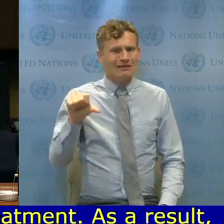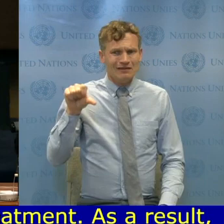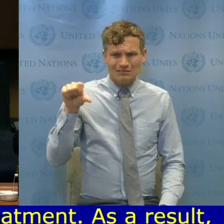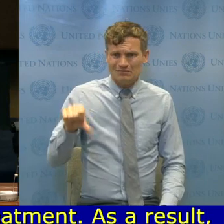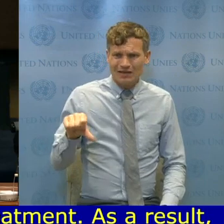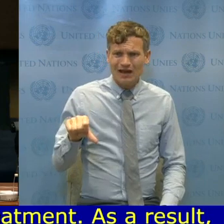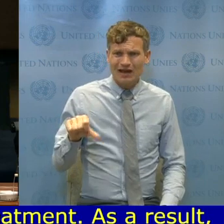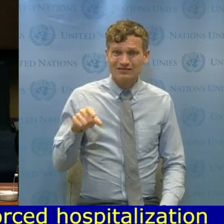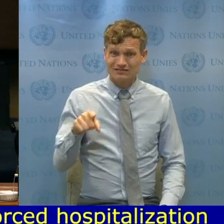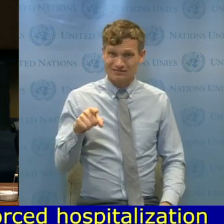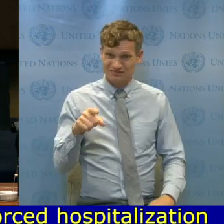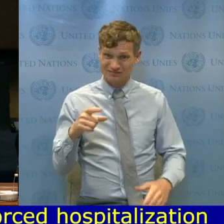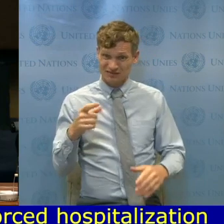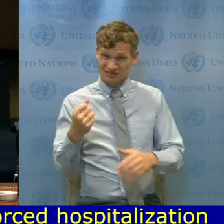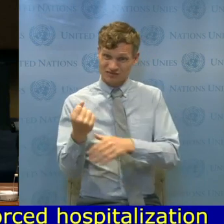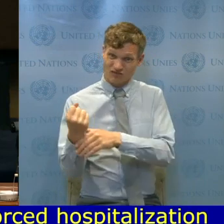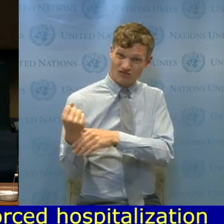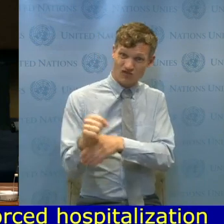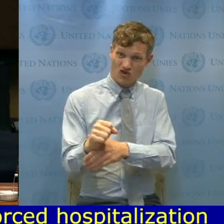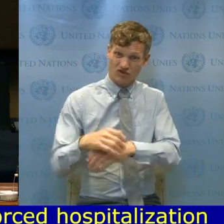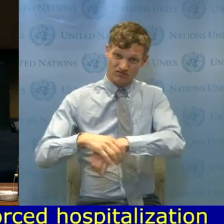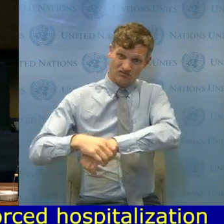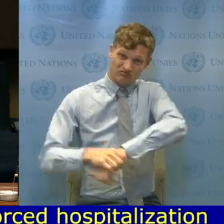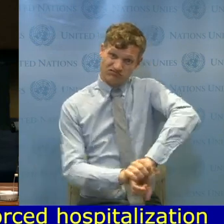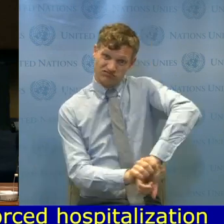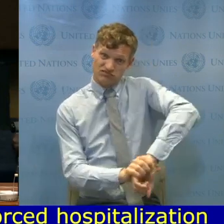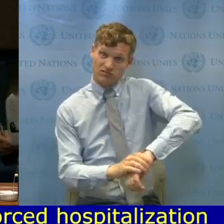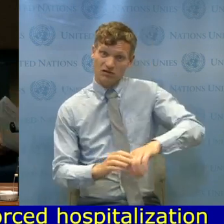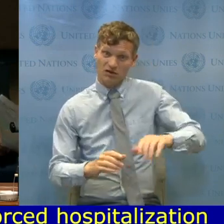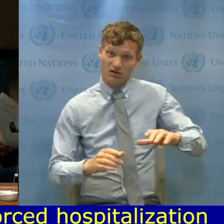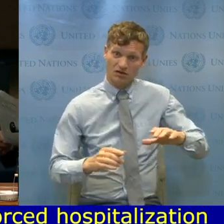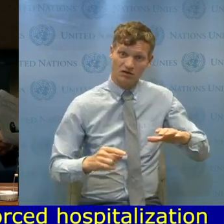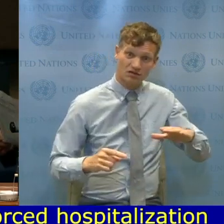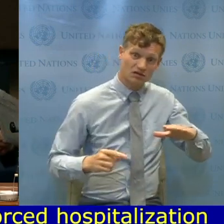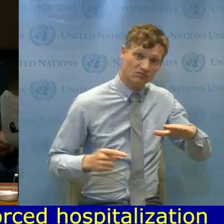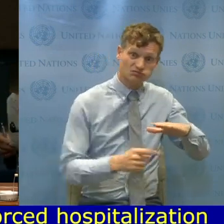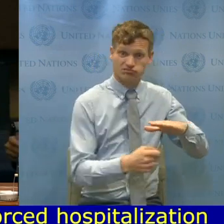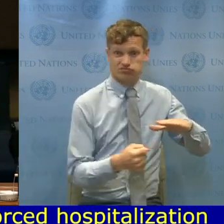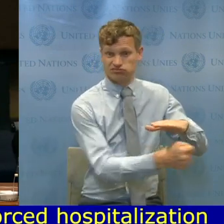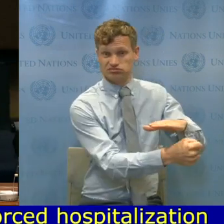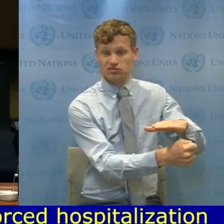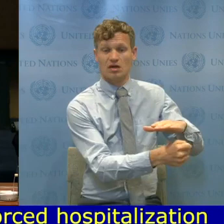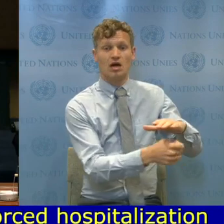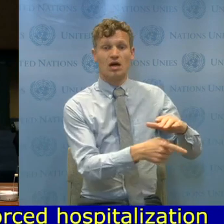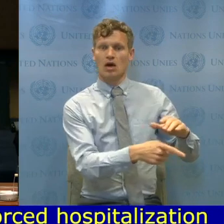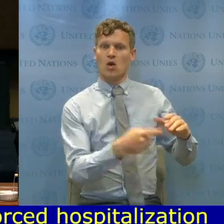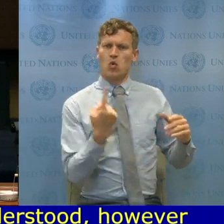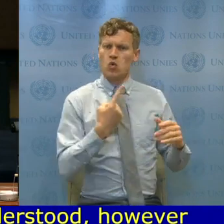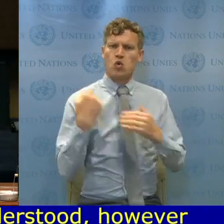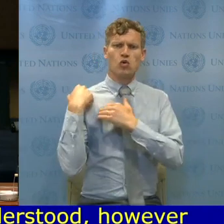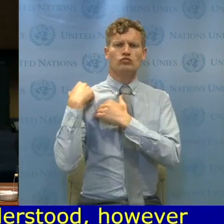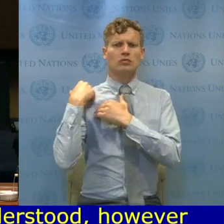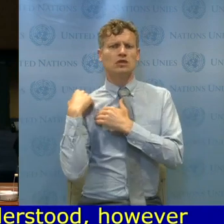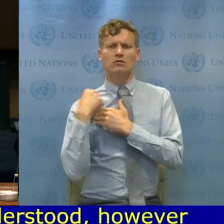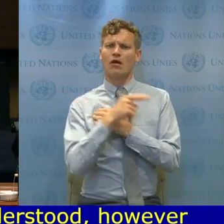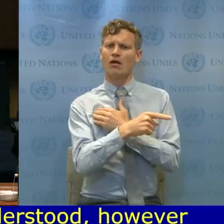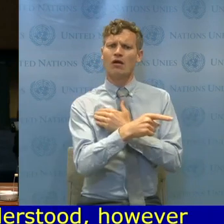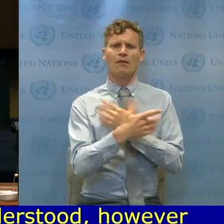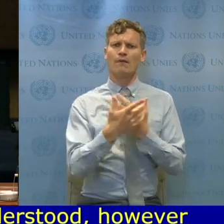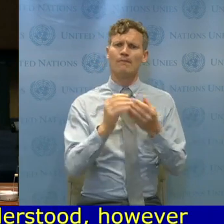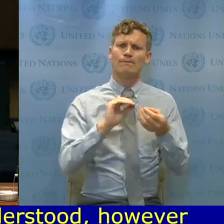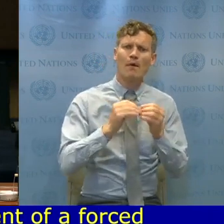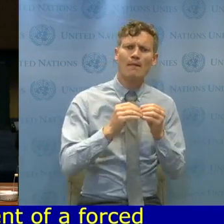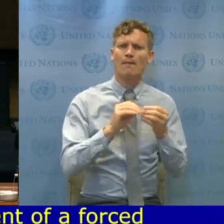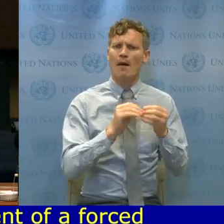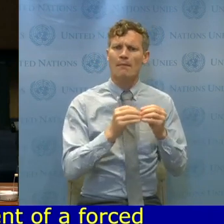forced hospitalization only serve to avoid social responsibility for the problems that have ensued.